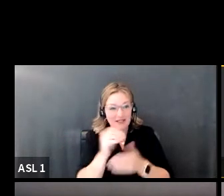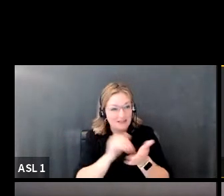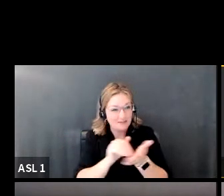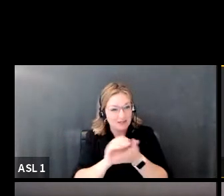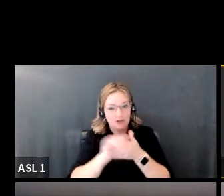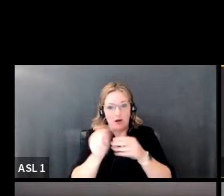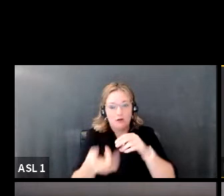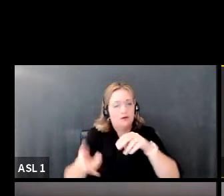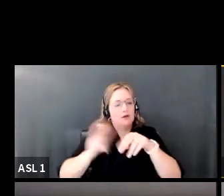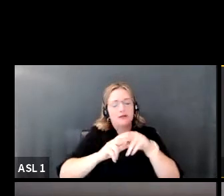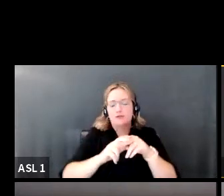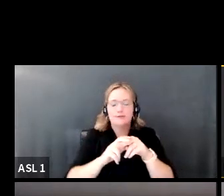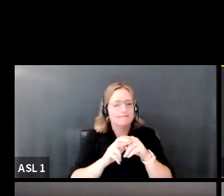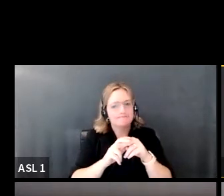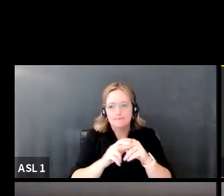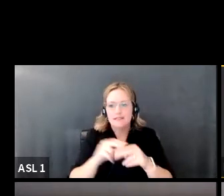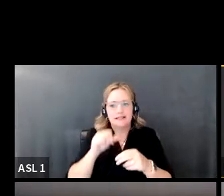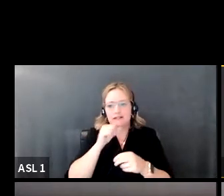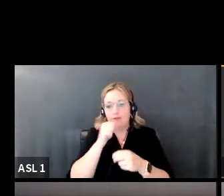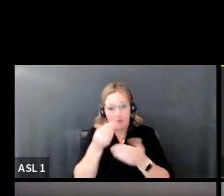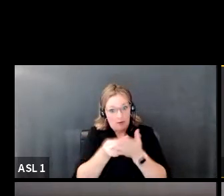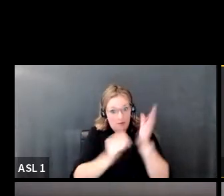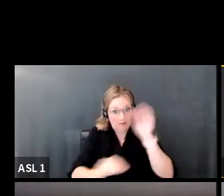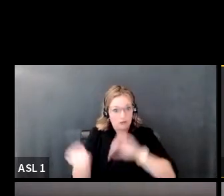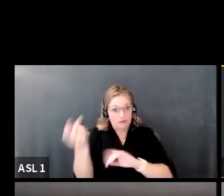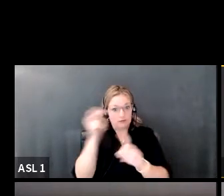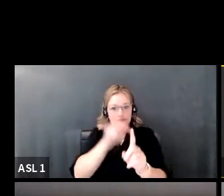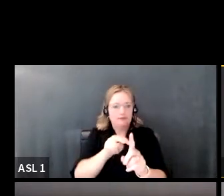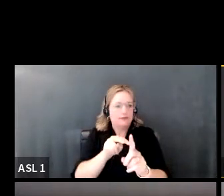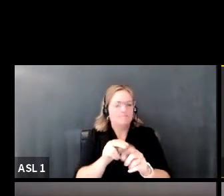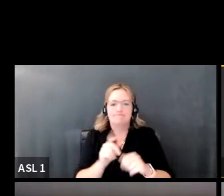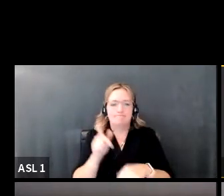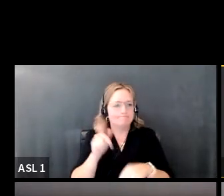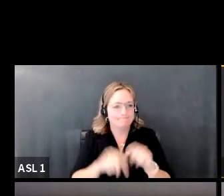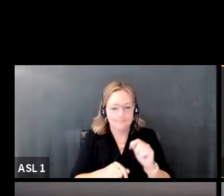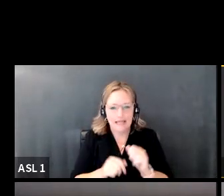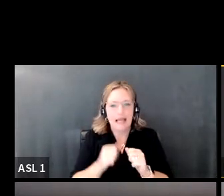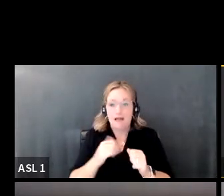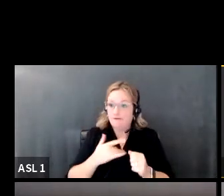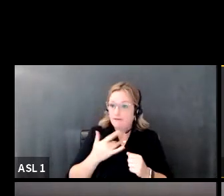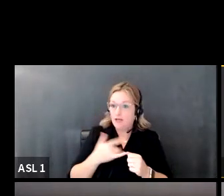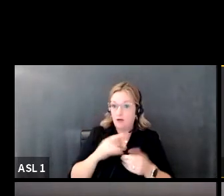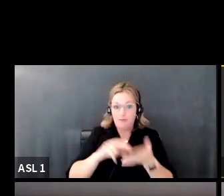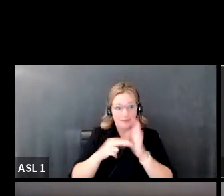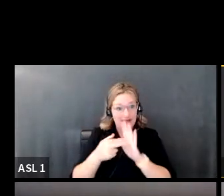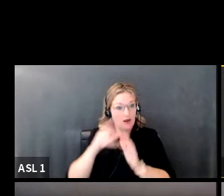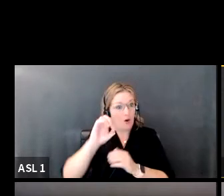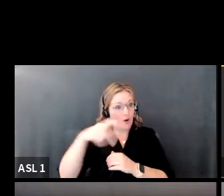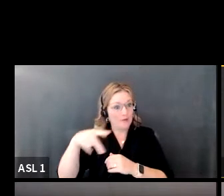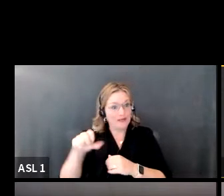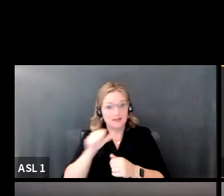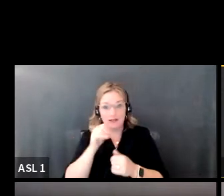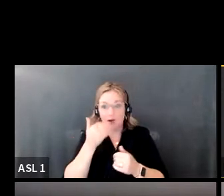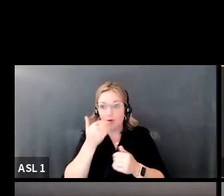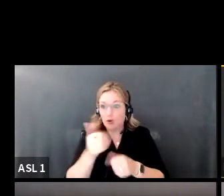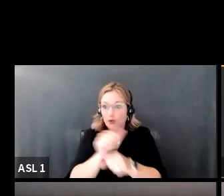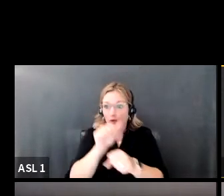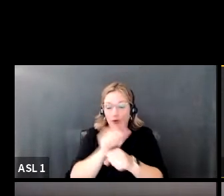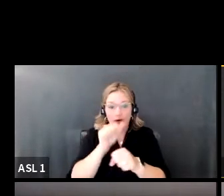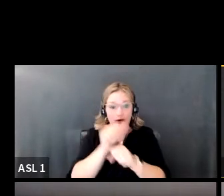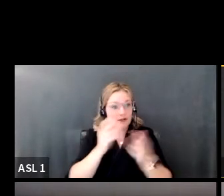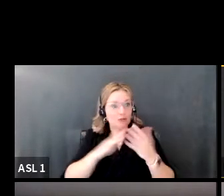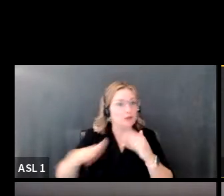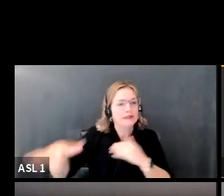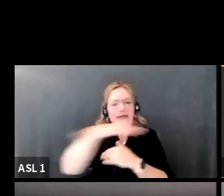still not where we need to be from a budget perspective and it's not because i don't think the ops does valuable work in the community quite the